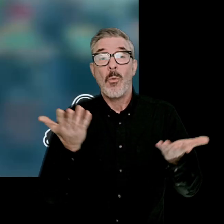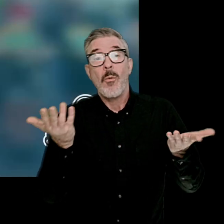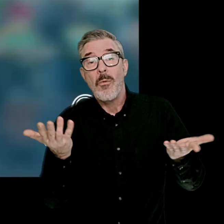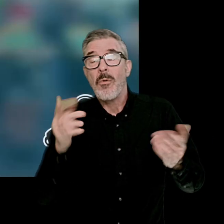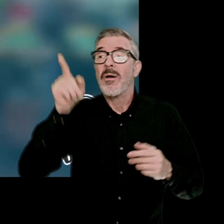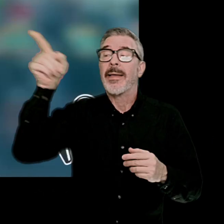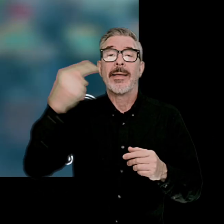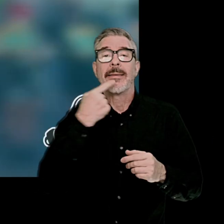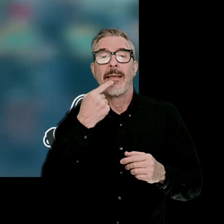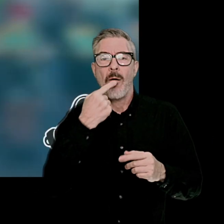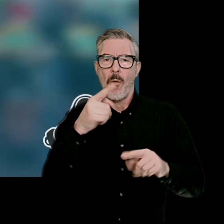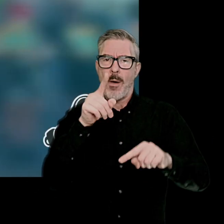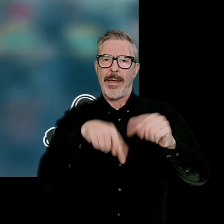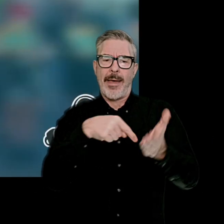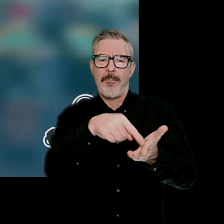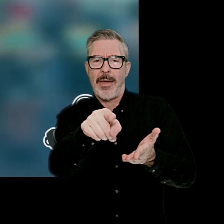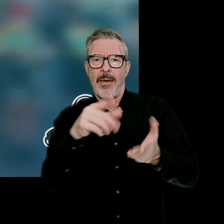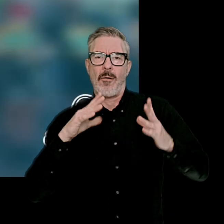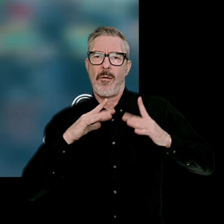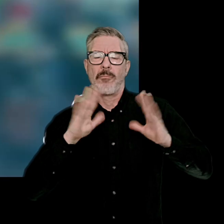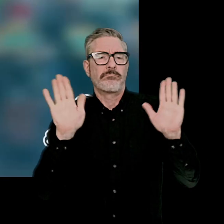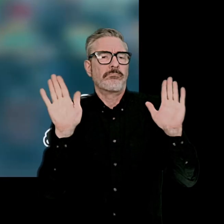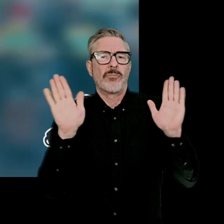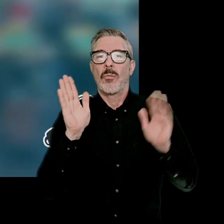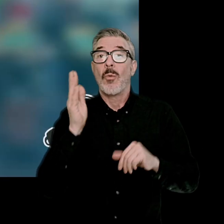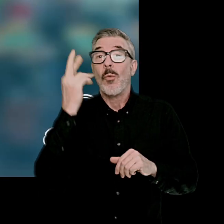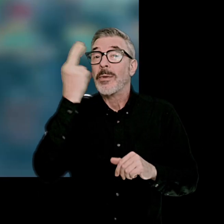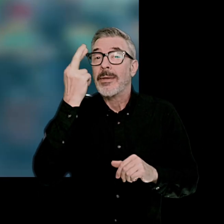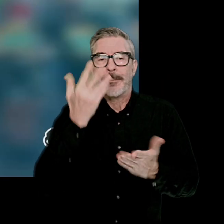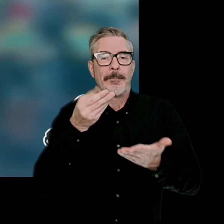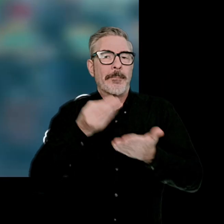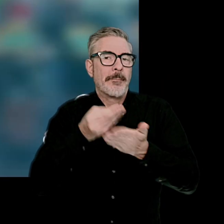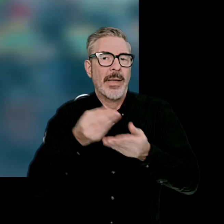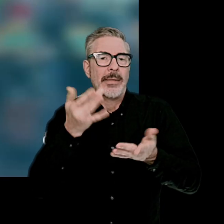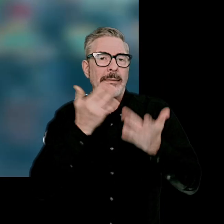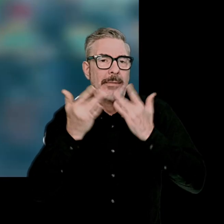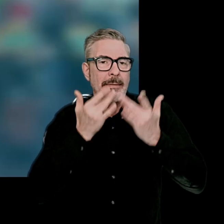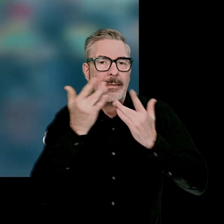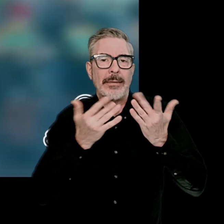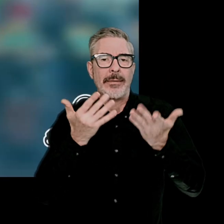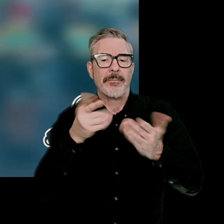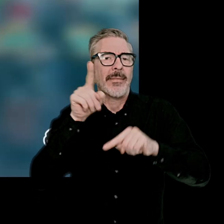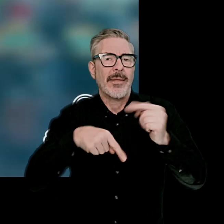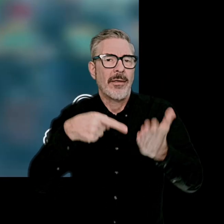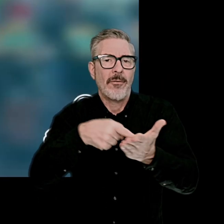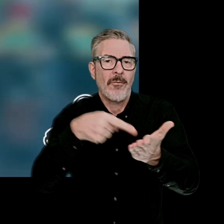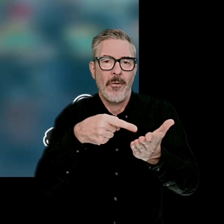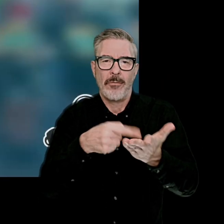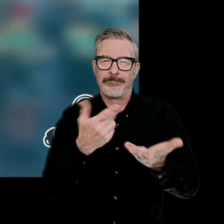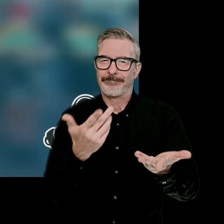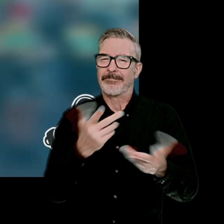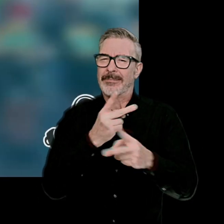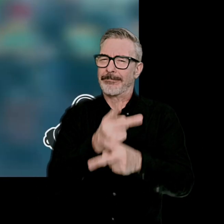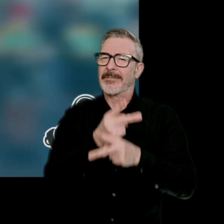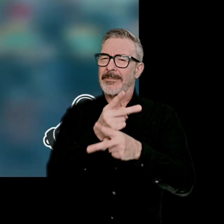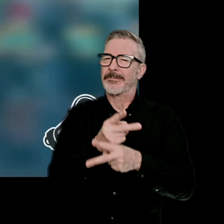For statutory holiday pay, watch out for employers who say part-time employees don't get statutory holiday